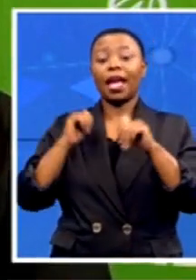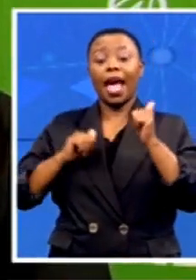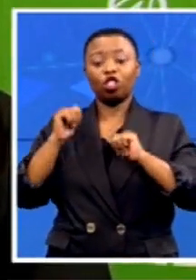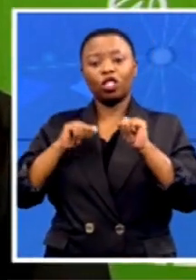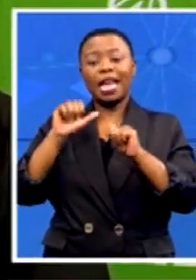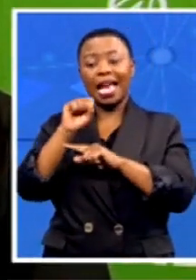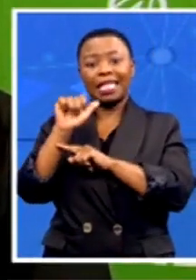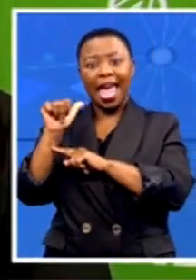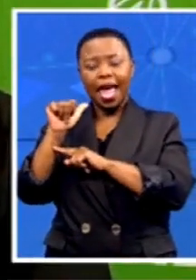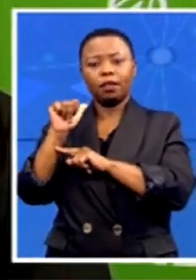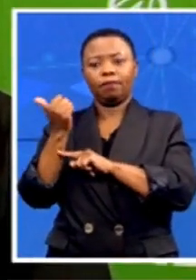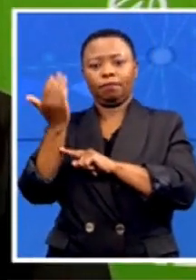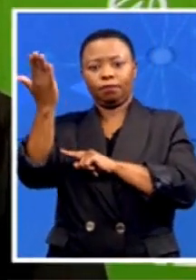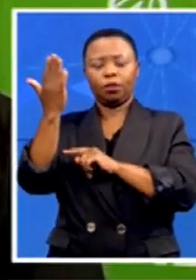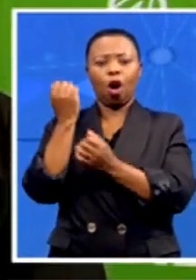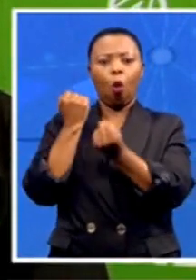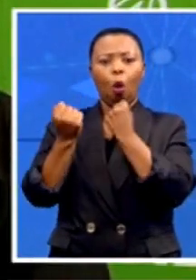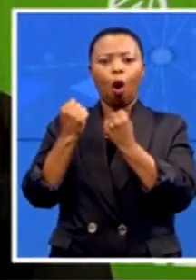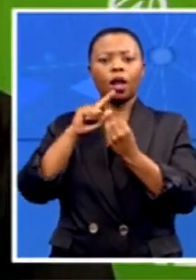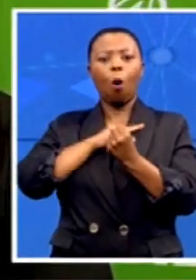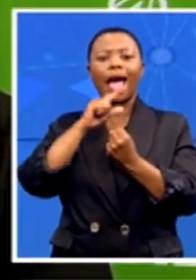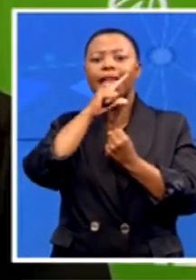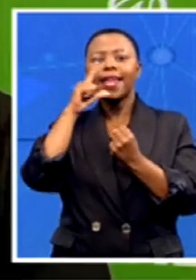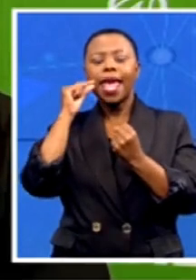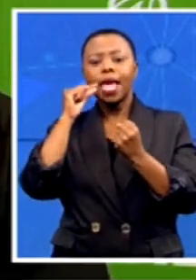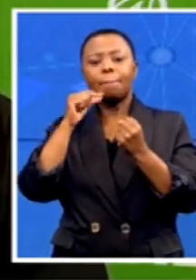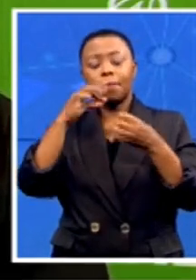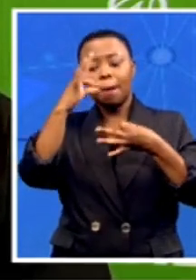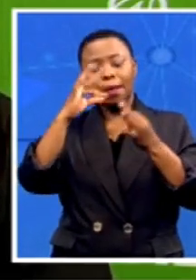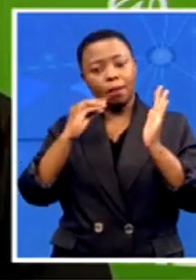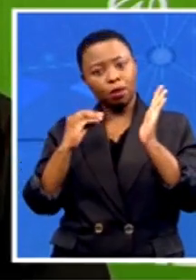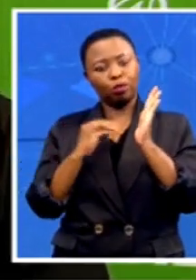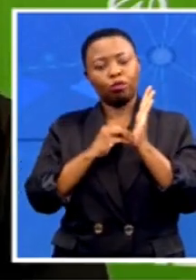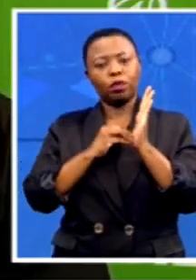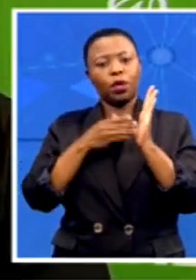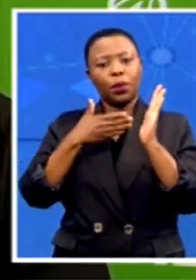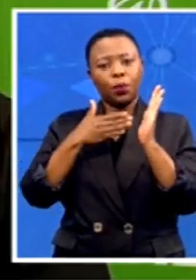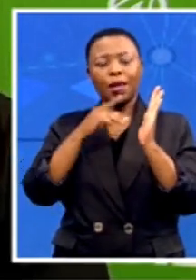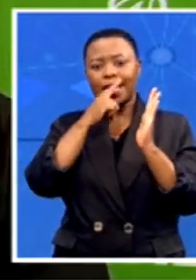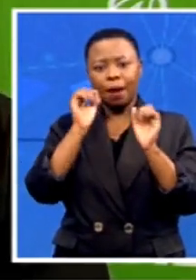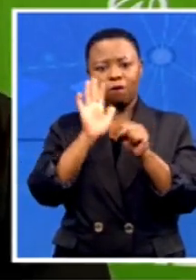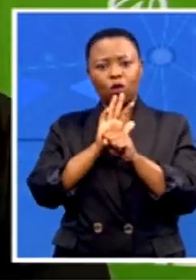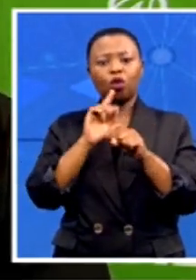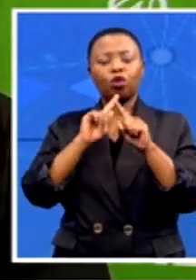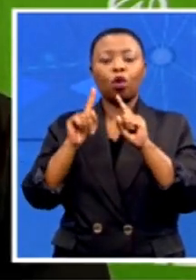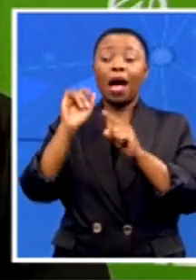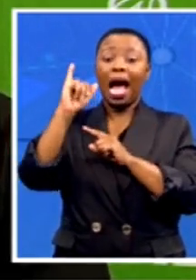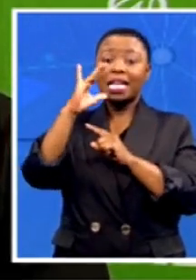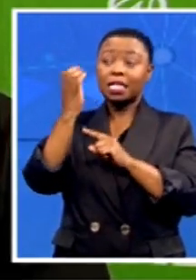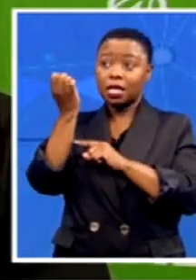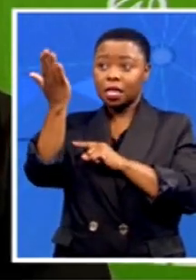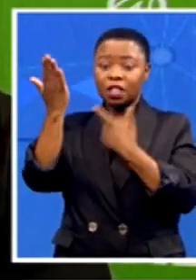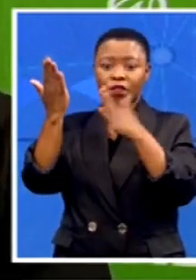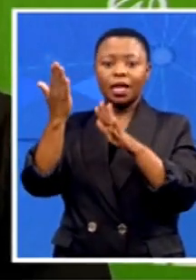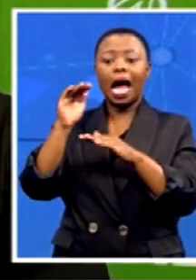out from the ballot list ahead of the upcoming local government elections. The party had given the commission until 10 a.m. on Monday to fix its name